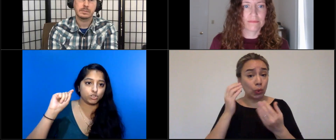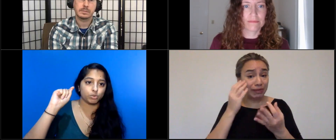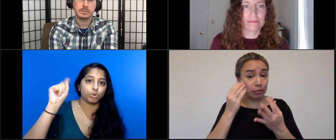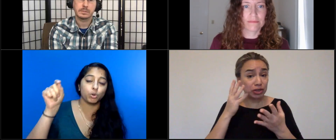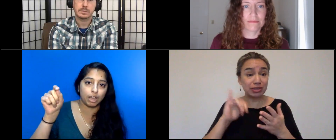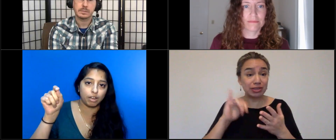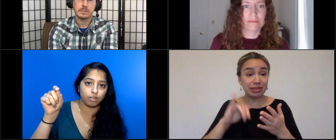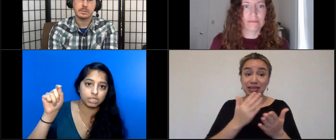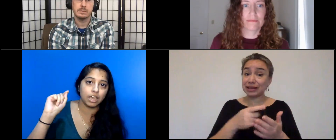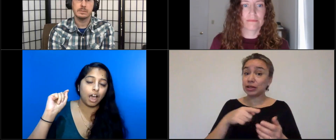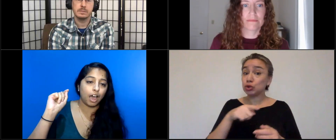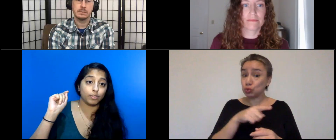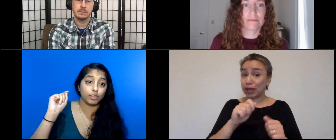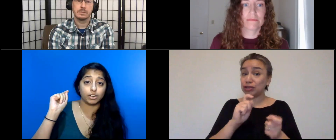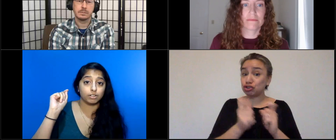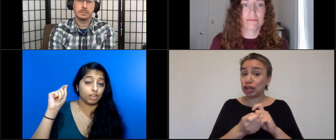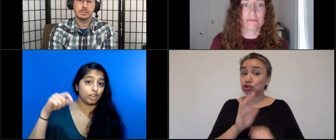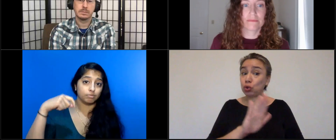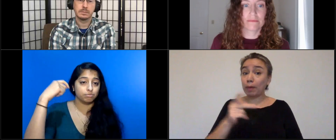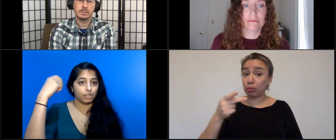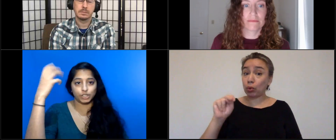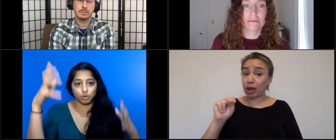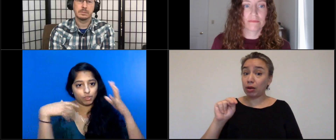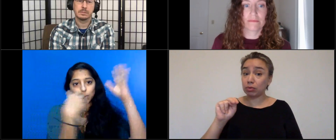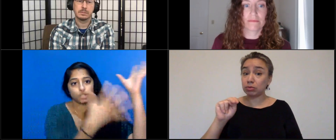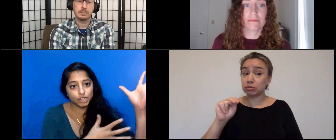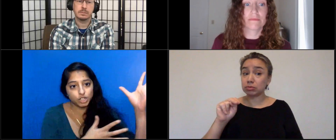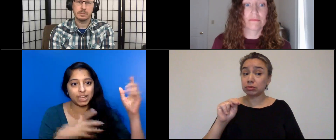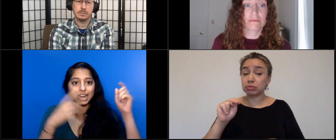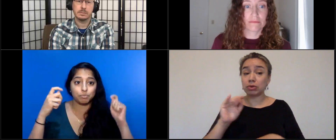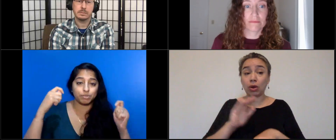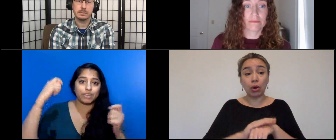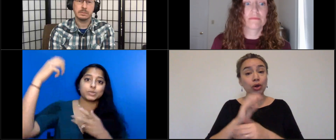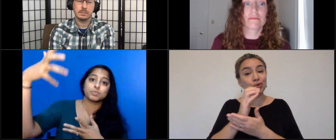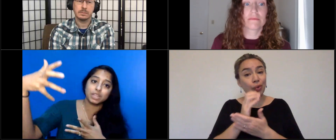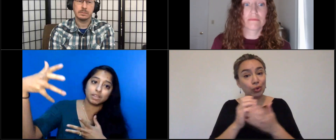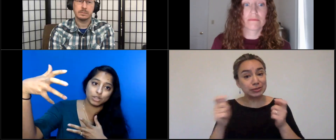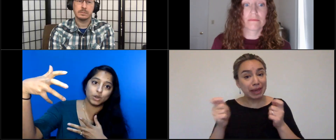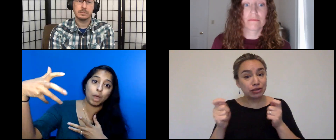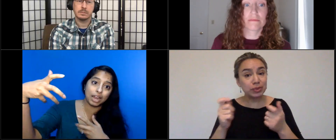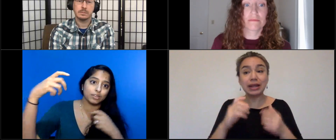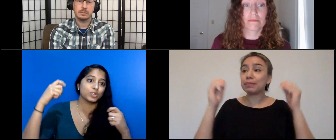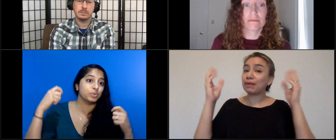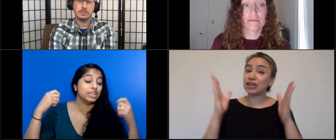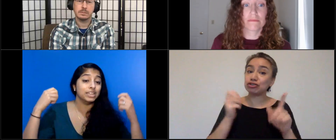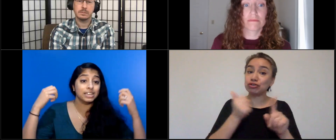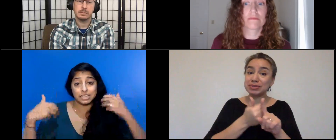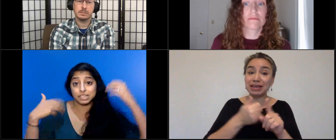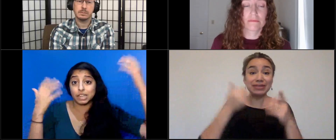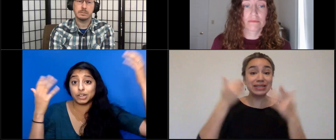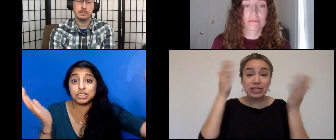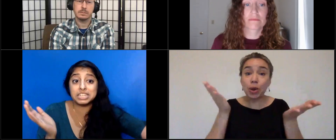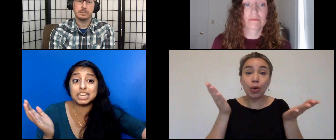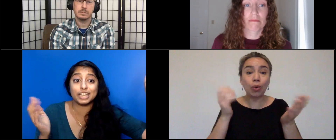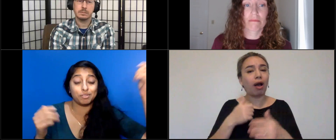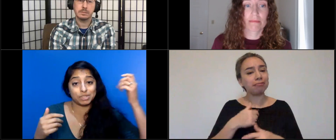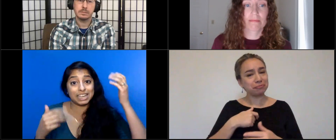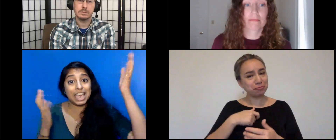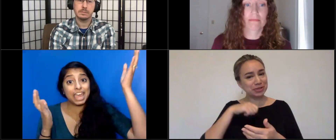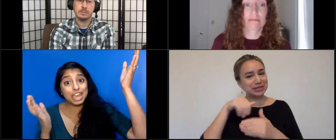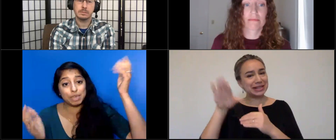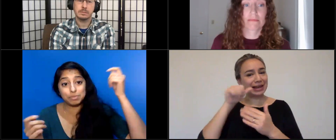could change their pronouns on their, on the course management, and professors themselves didn't know either. So we sent a letter to the